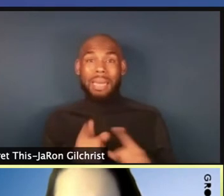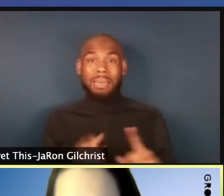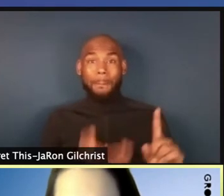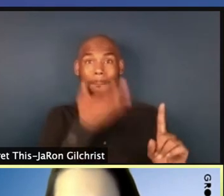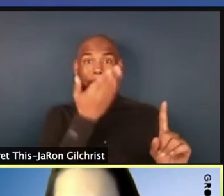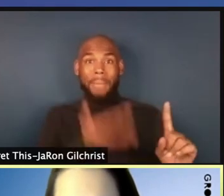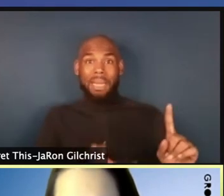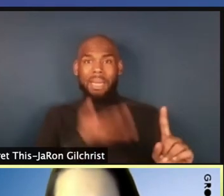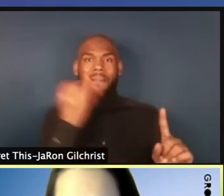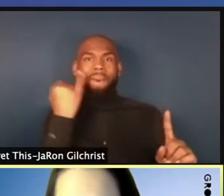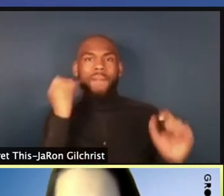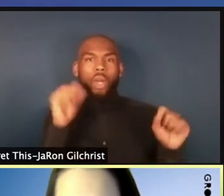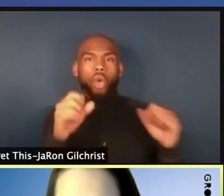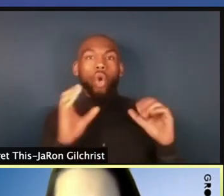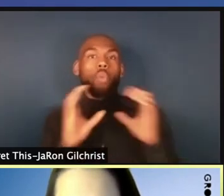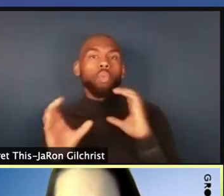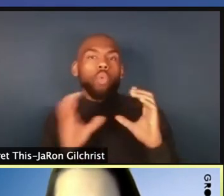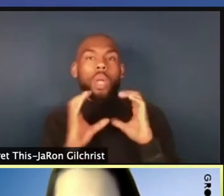communicate with us,